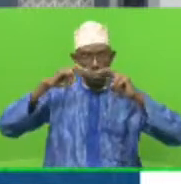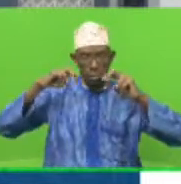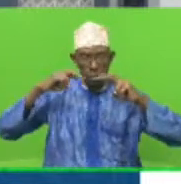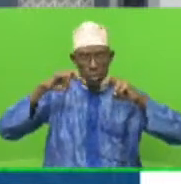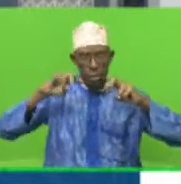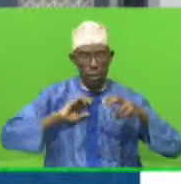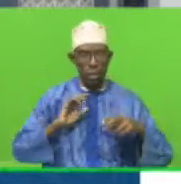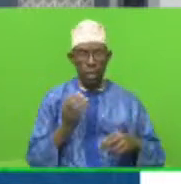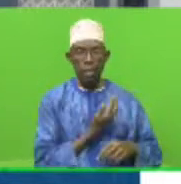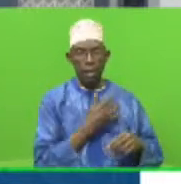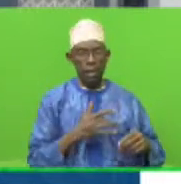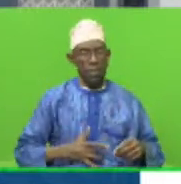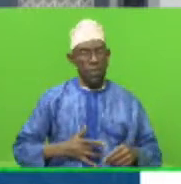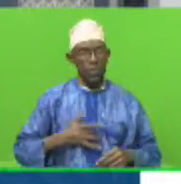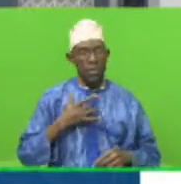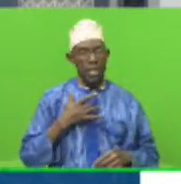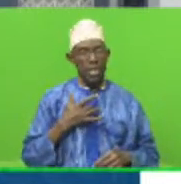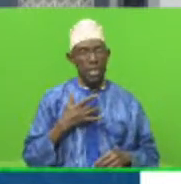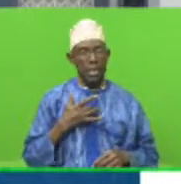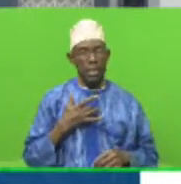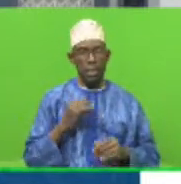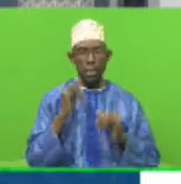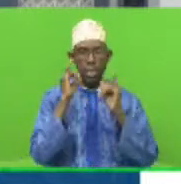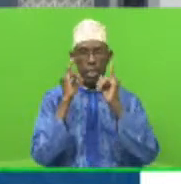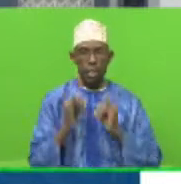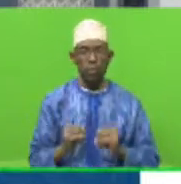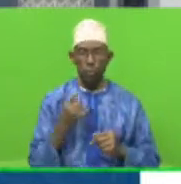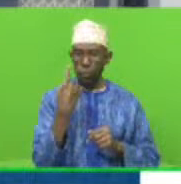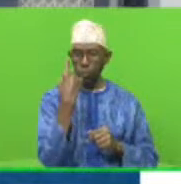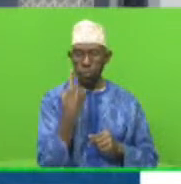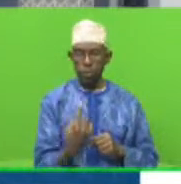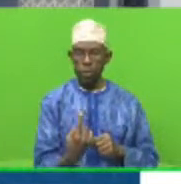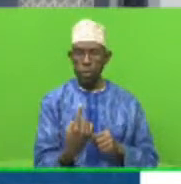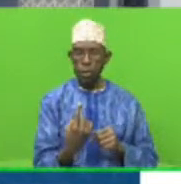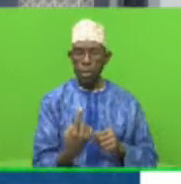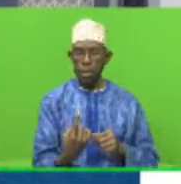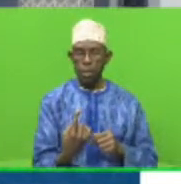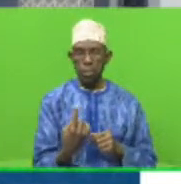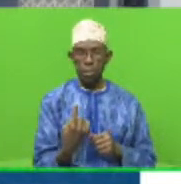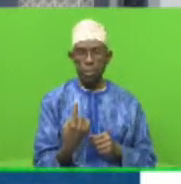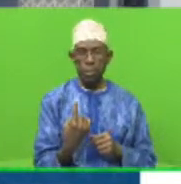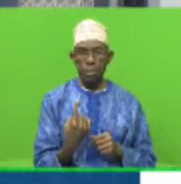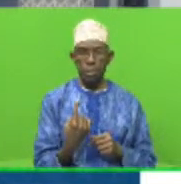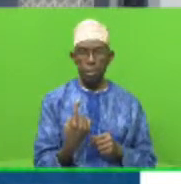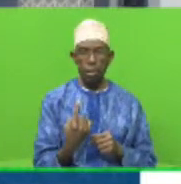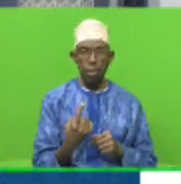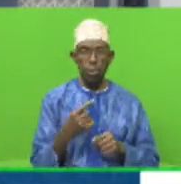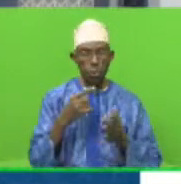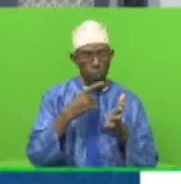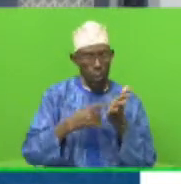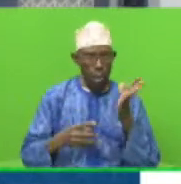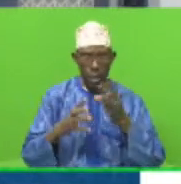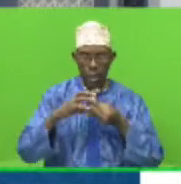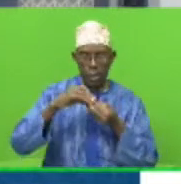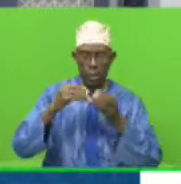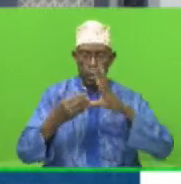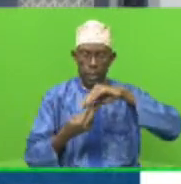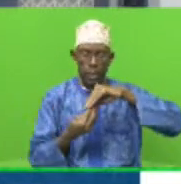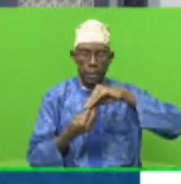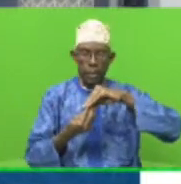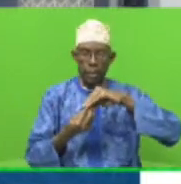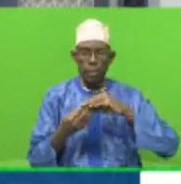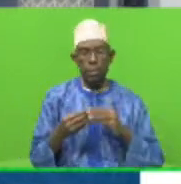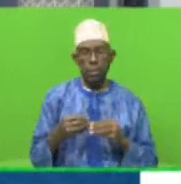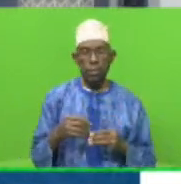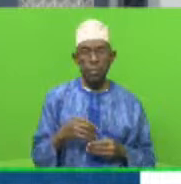ourselves so that our fitra at an individual level remains what Allah subhanahu wa ta'ala created and instilled